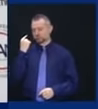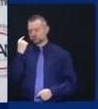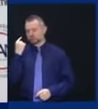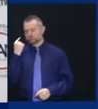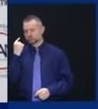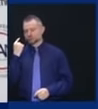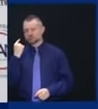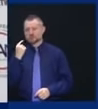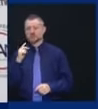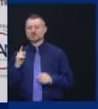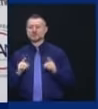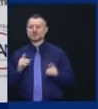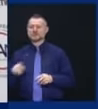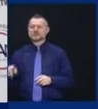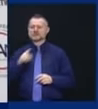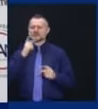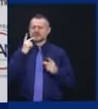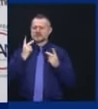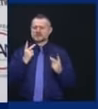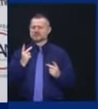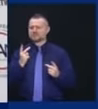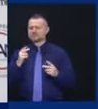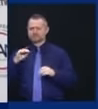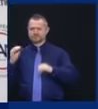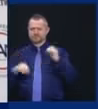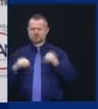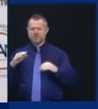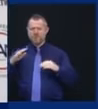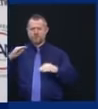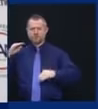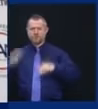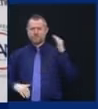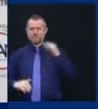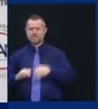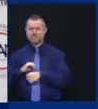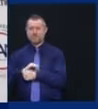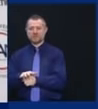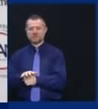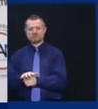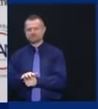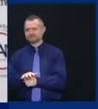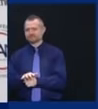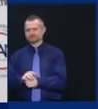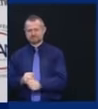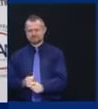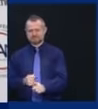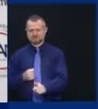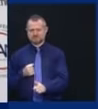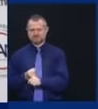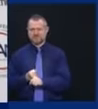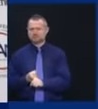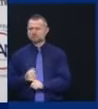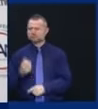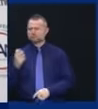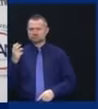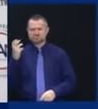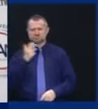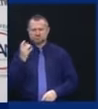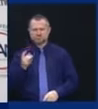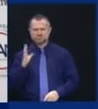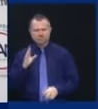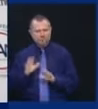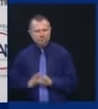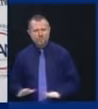looking at the racial inequity of how COVID-19 was impacting the country and the